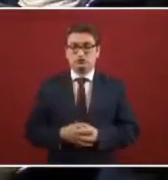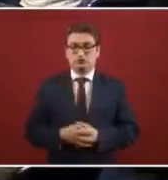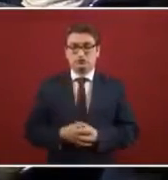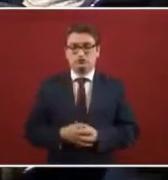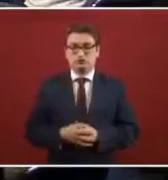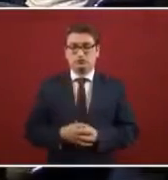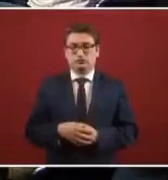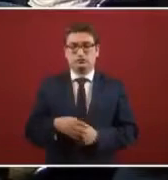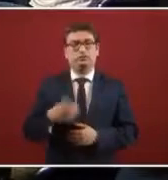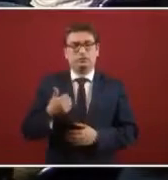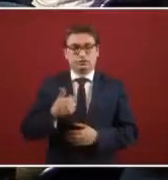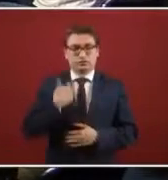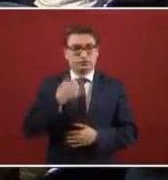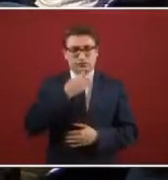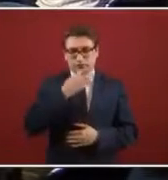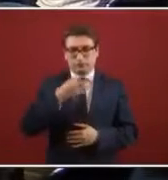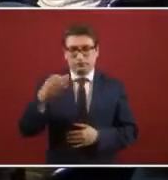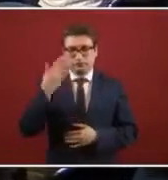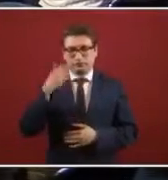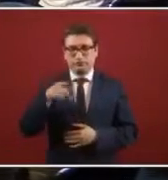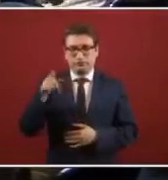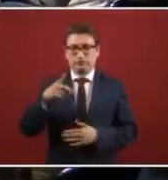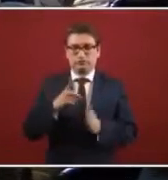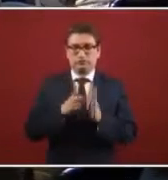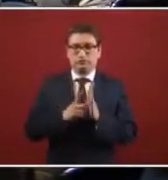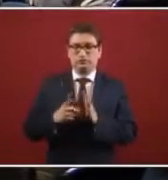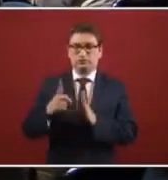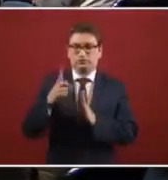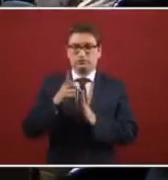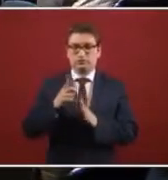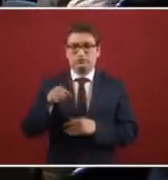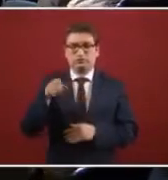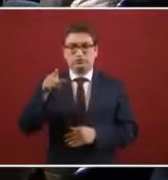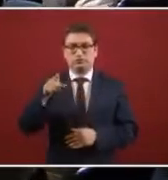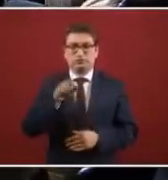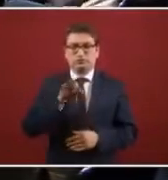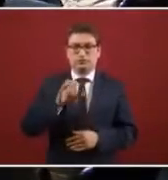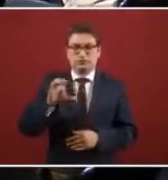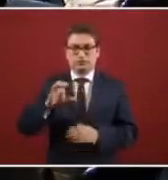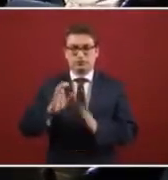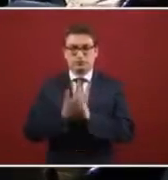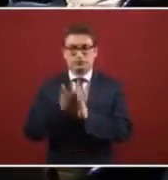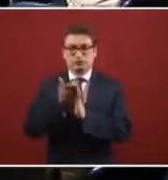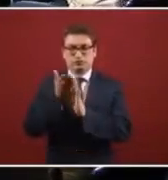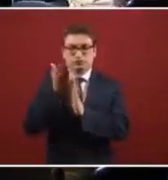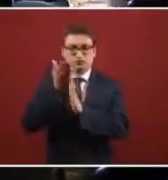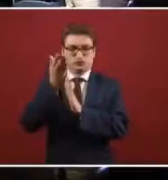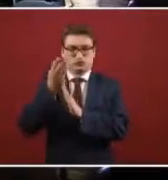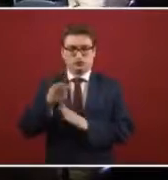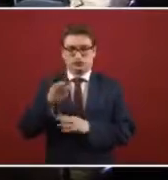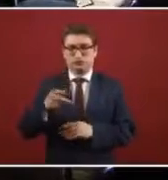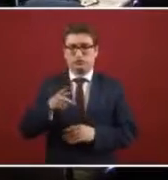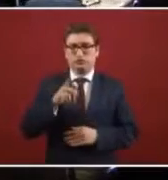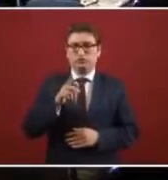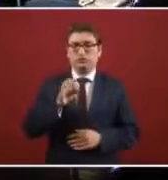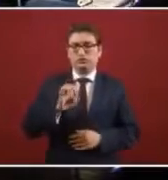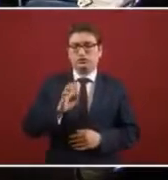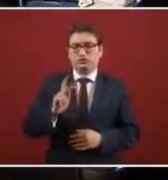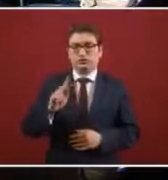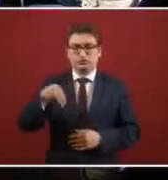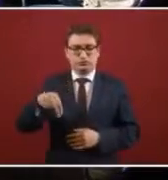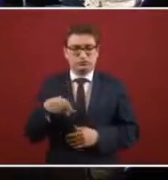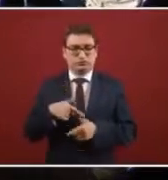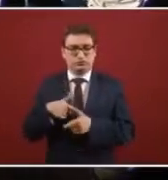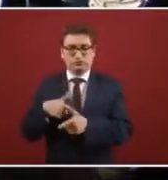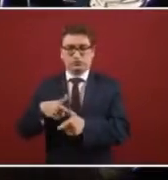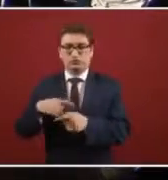1,500 meters of el construction, departamento que the construyó department that Calderón, constructed y que Calderon, mantuvo Peña, and he maintained by y donde